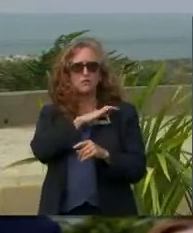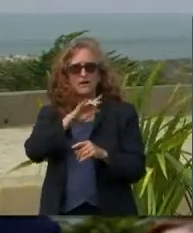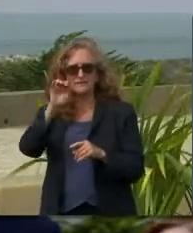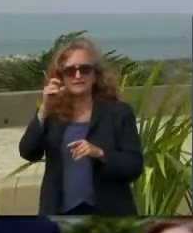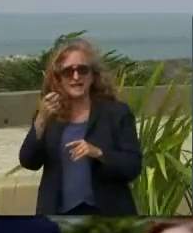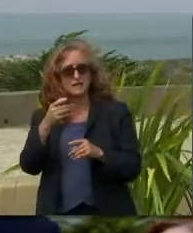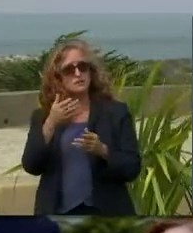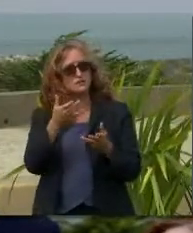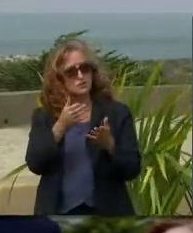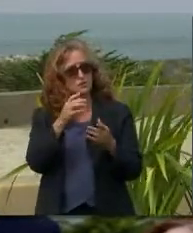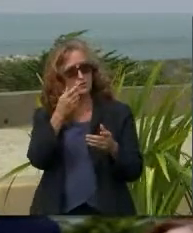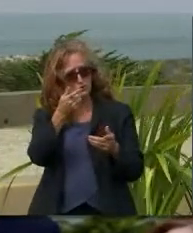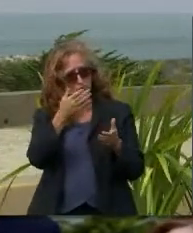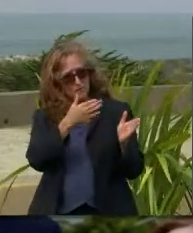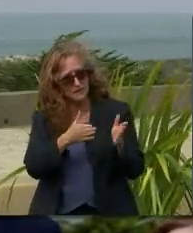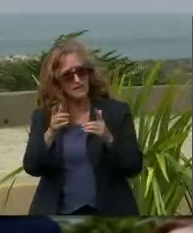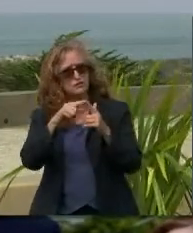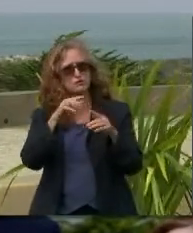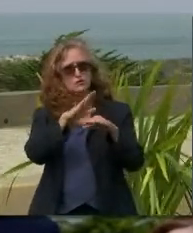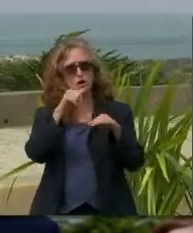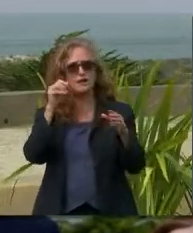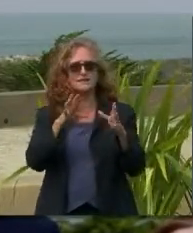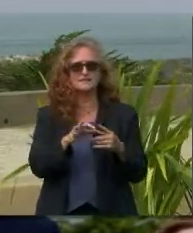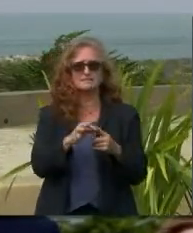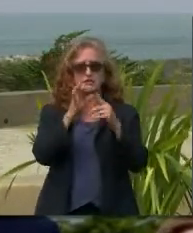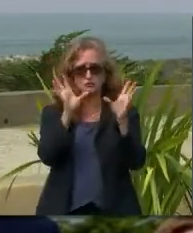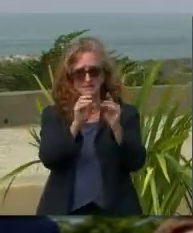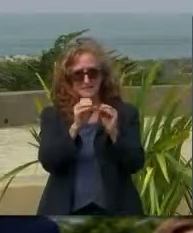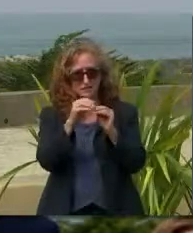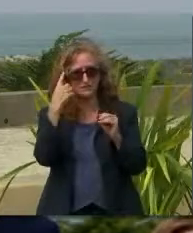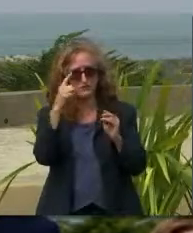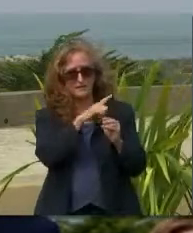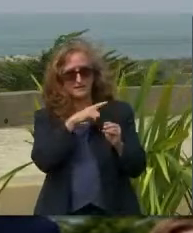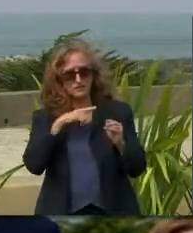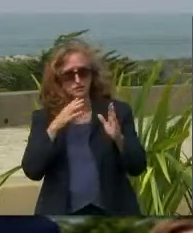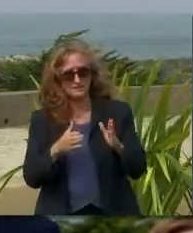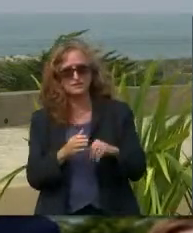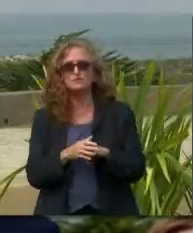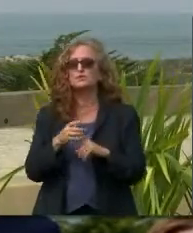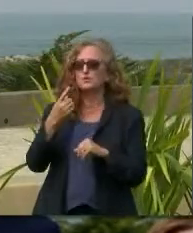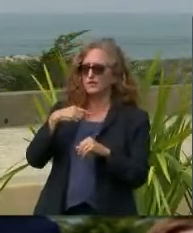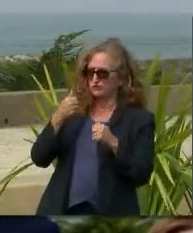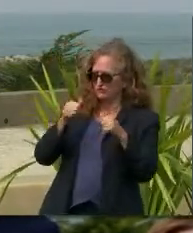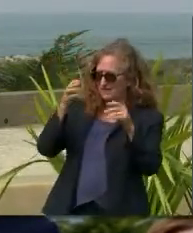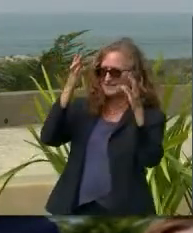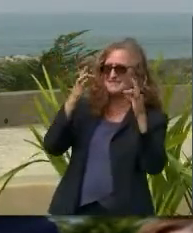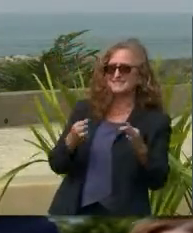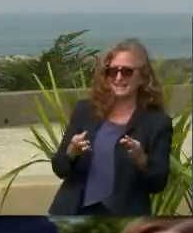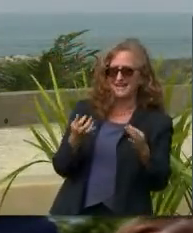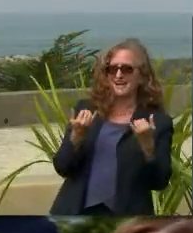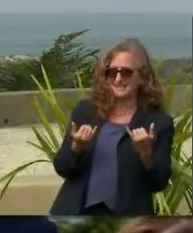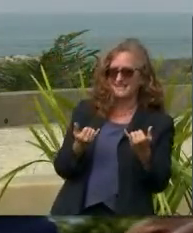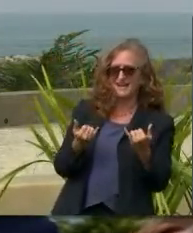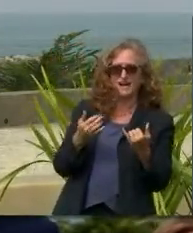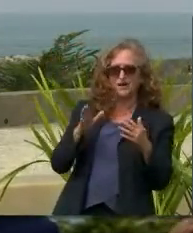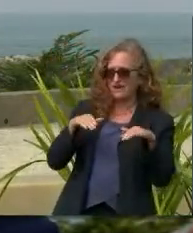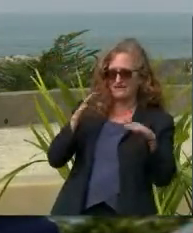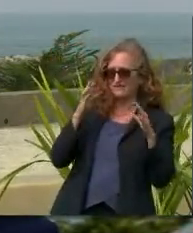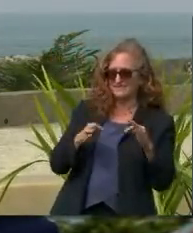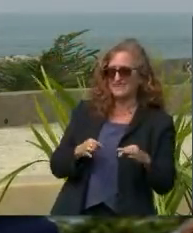session so the legislature could get on this before January? Yeah, we're making that determination in real time, and I'll let you know when it's made.